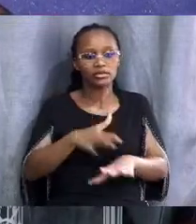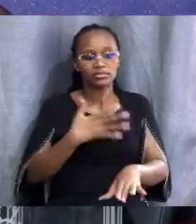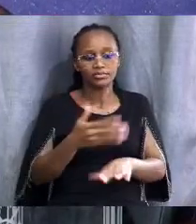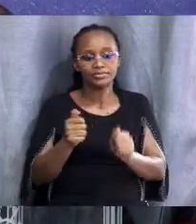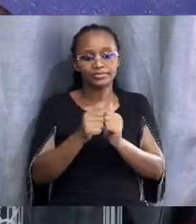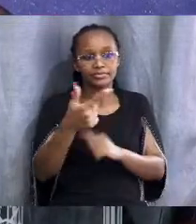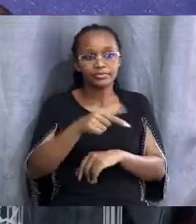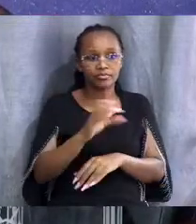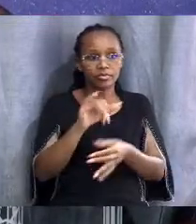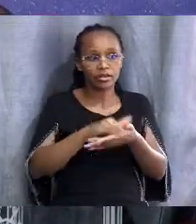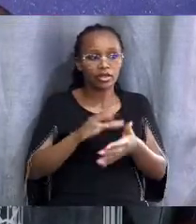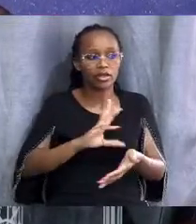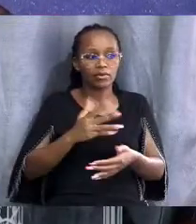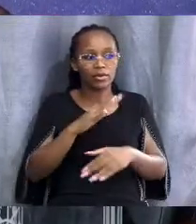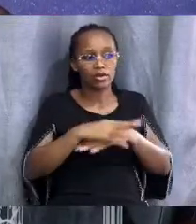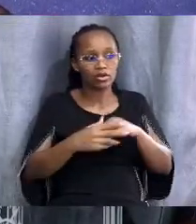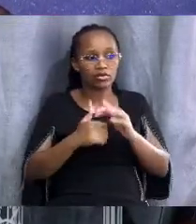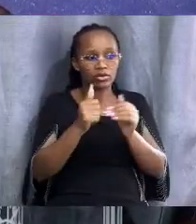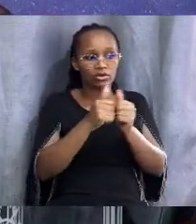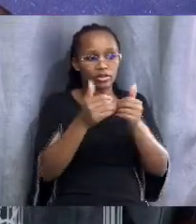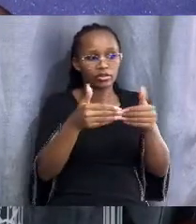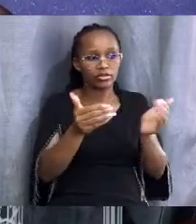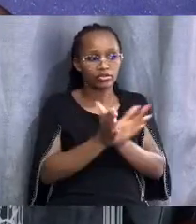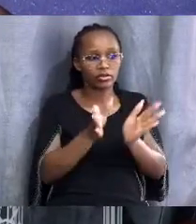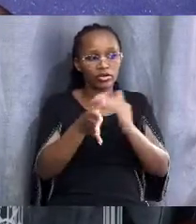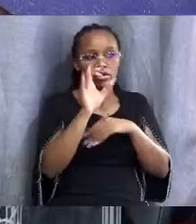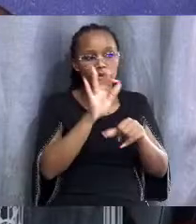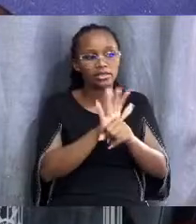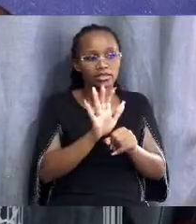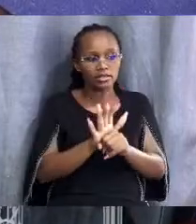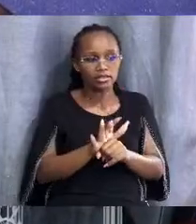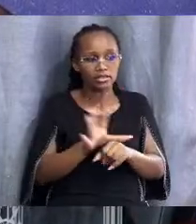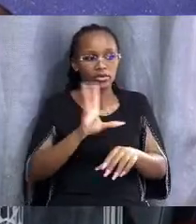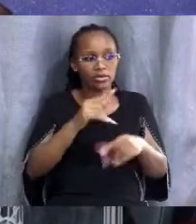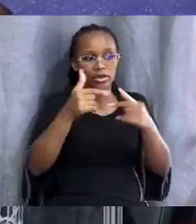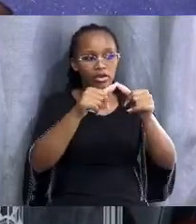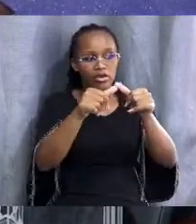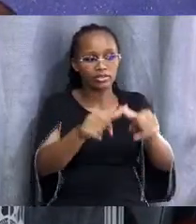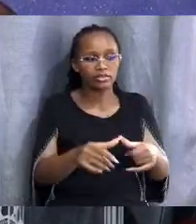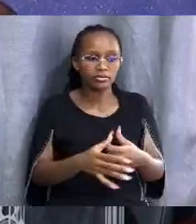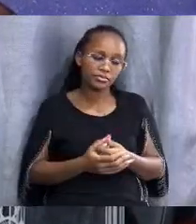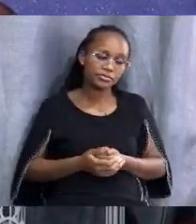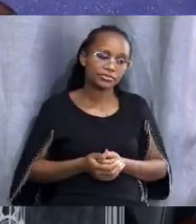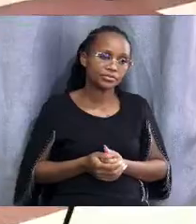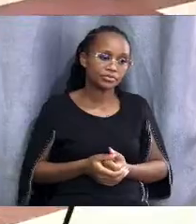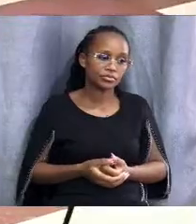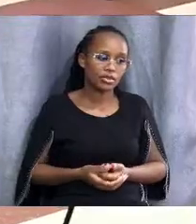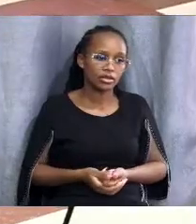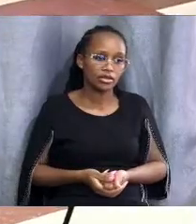us so that we can comfort with these families. May God bless you as we continue.